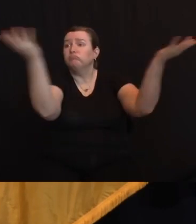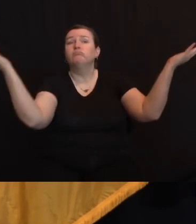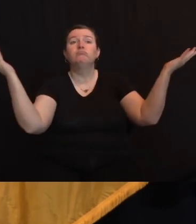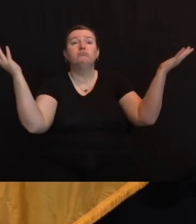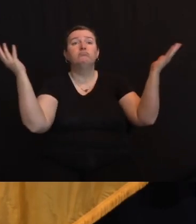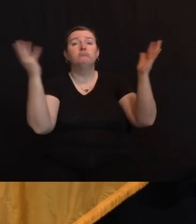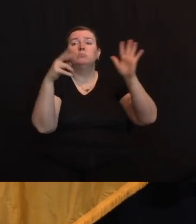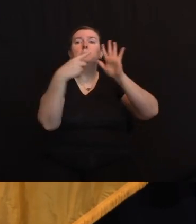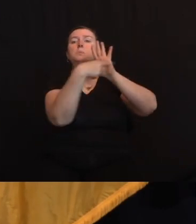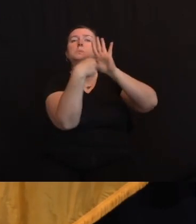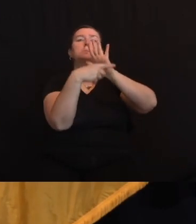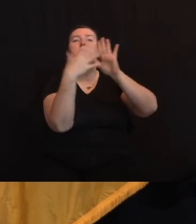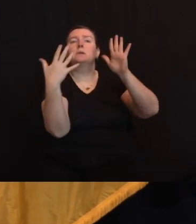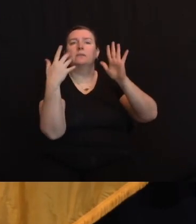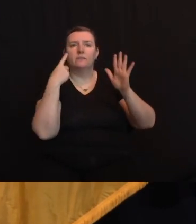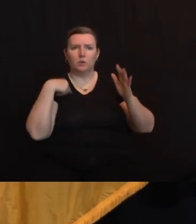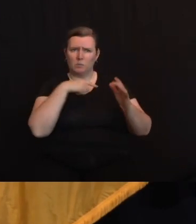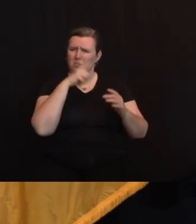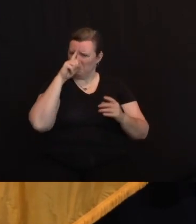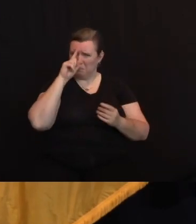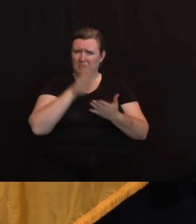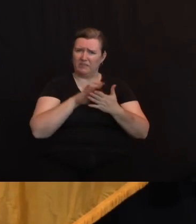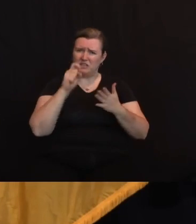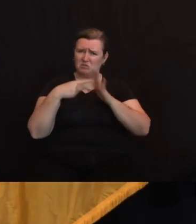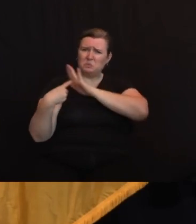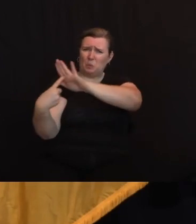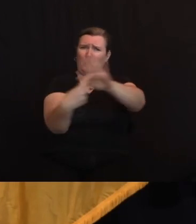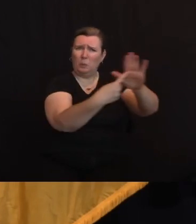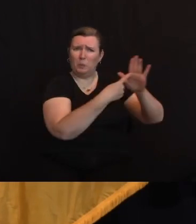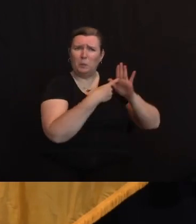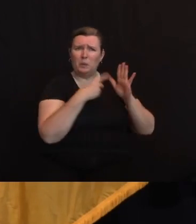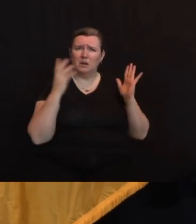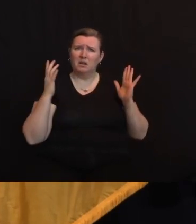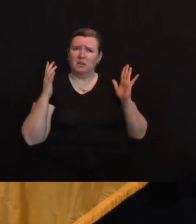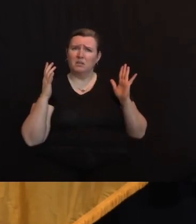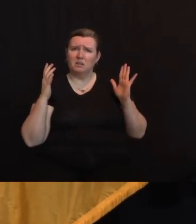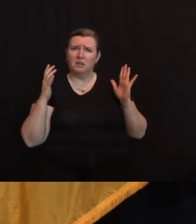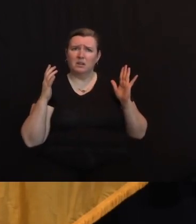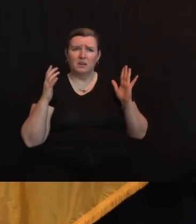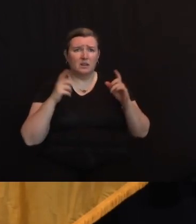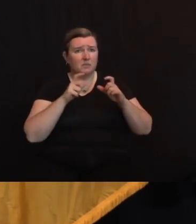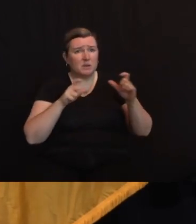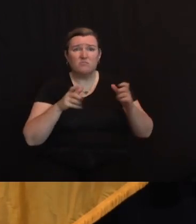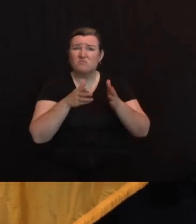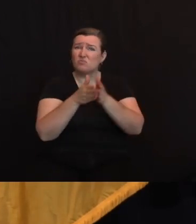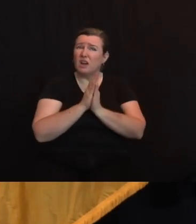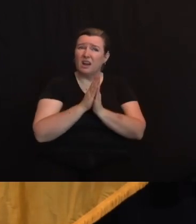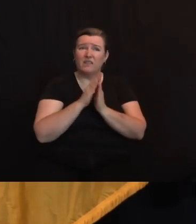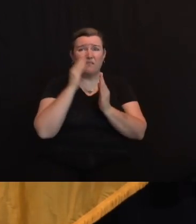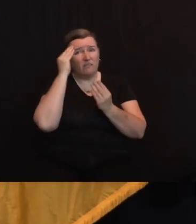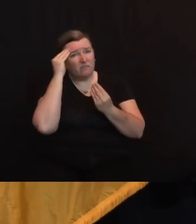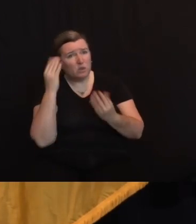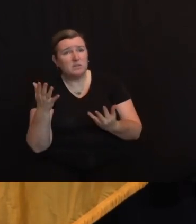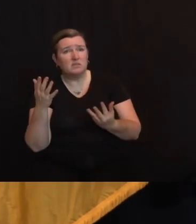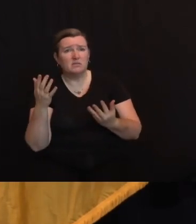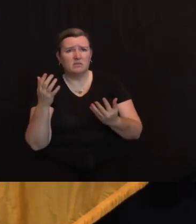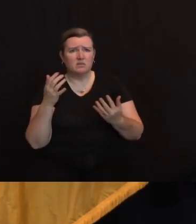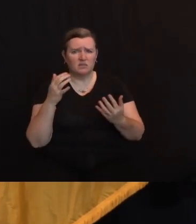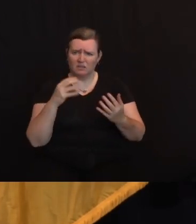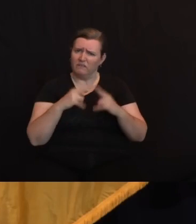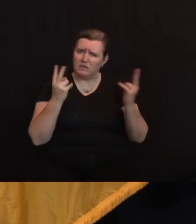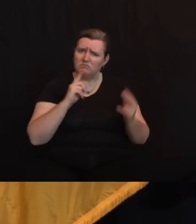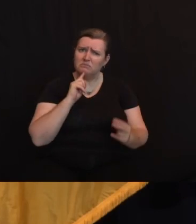We do believe in transparency. We take every one of these requests for information seriously, one at a time. As you can